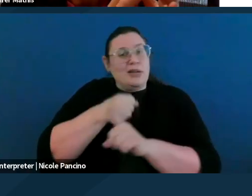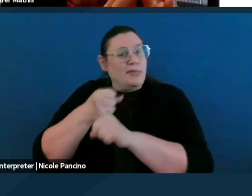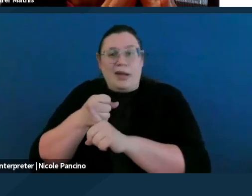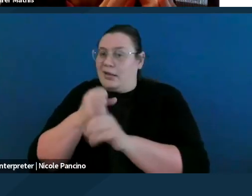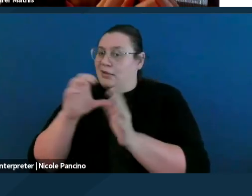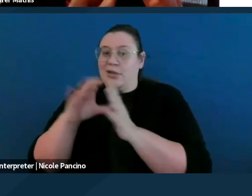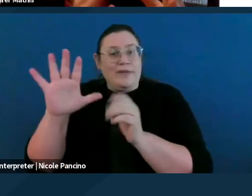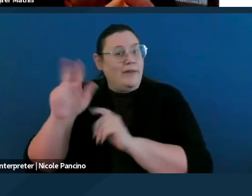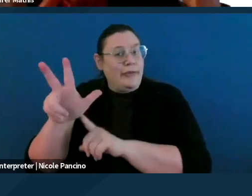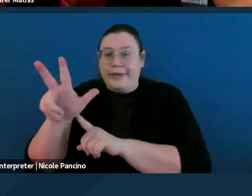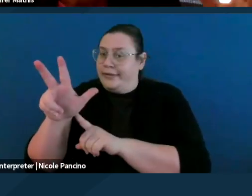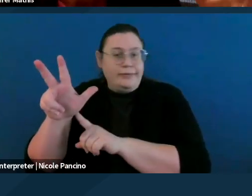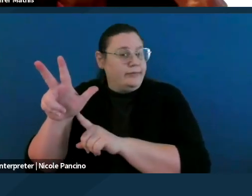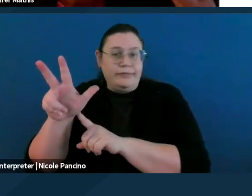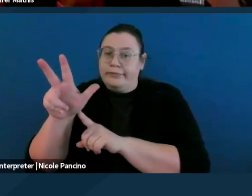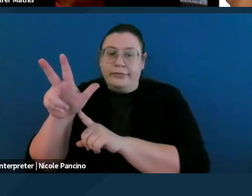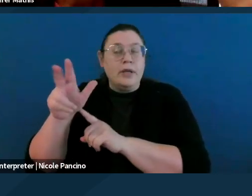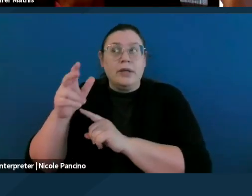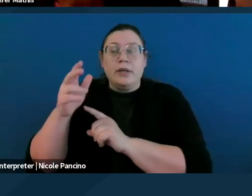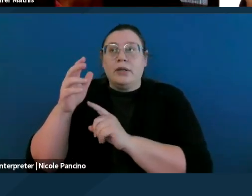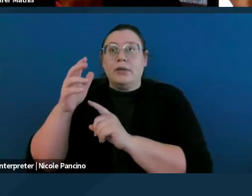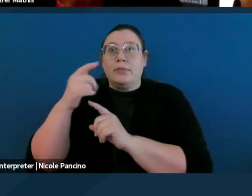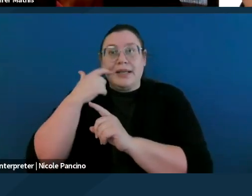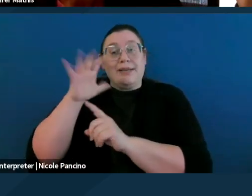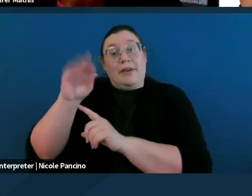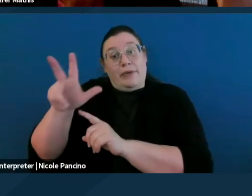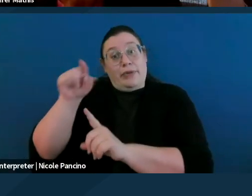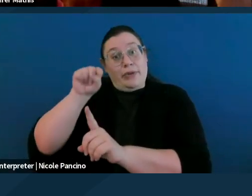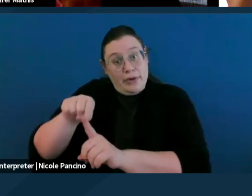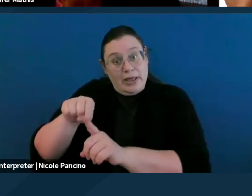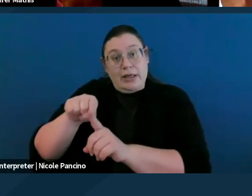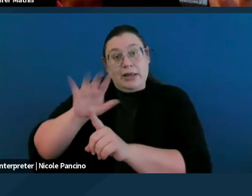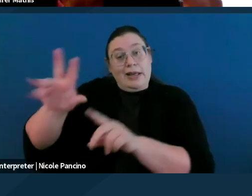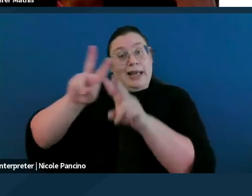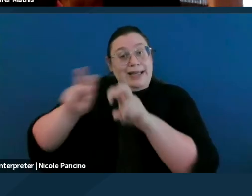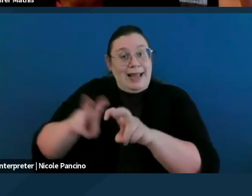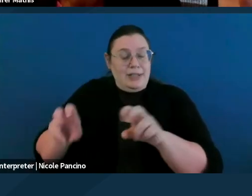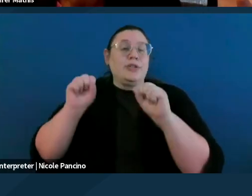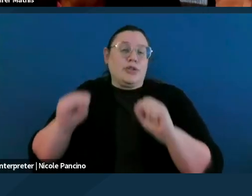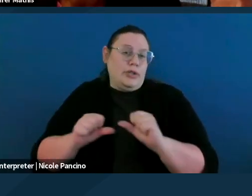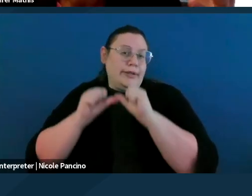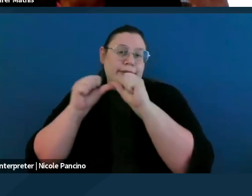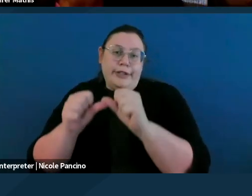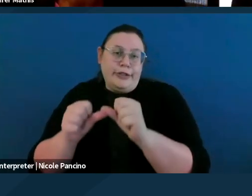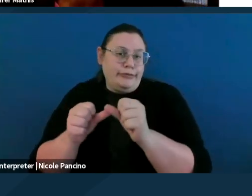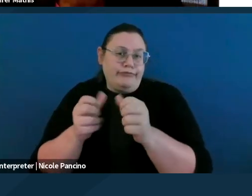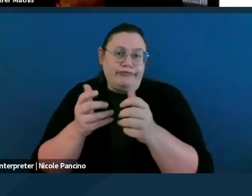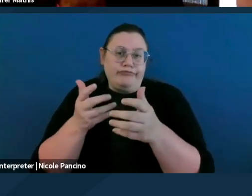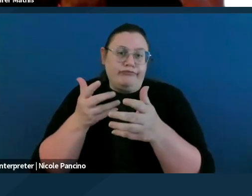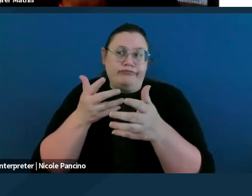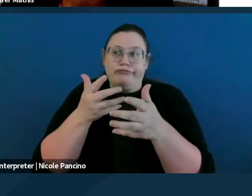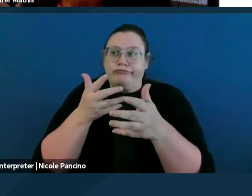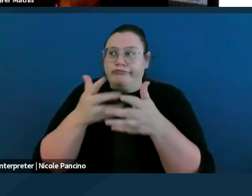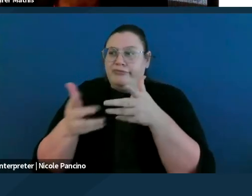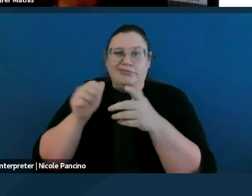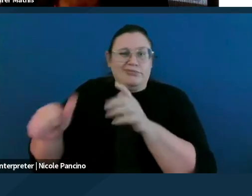503 in the sense that Section 503's analysis could continue regardless. It's a